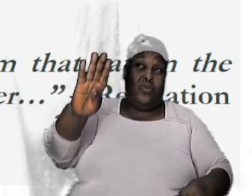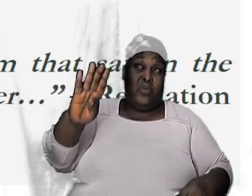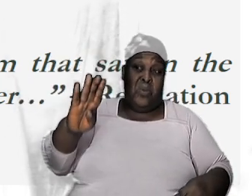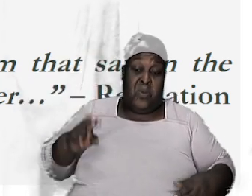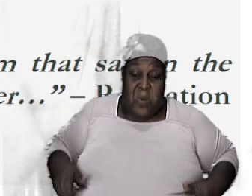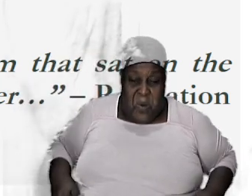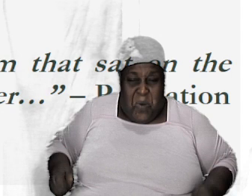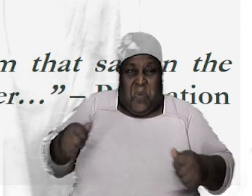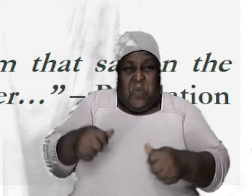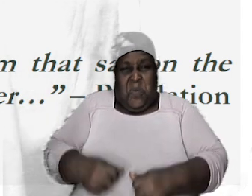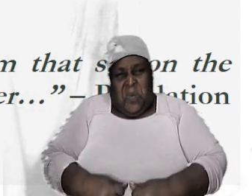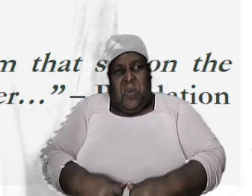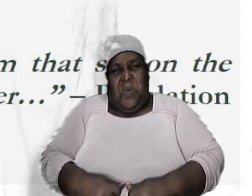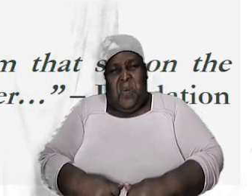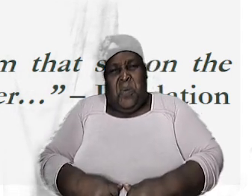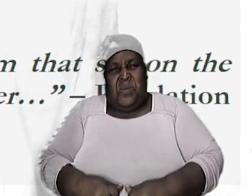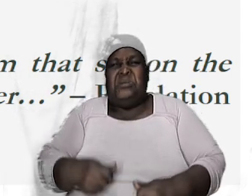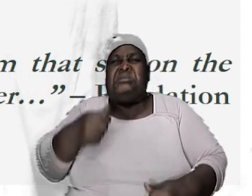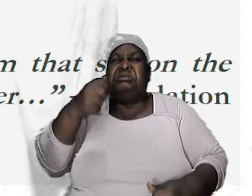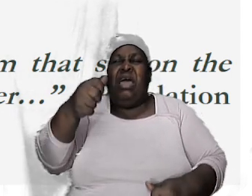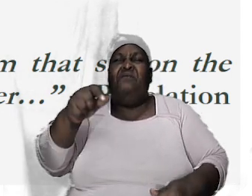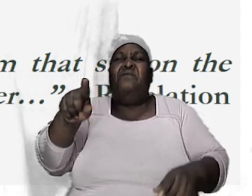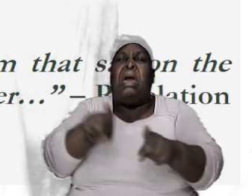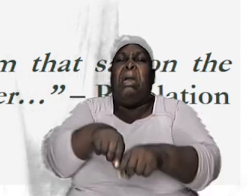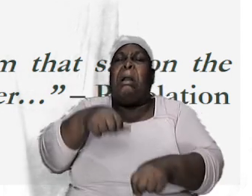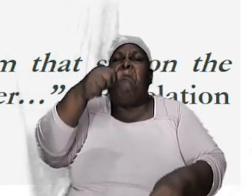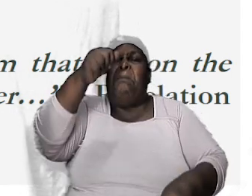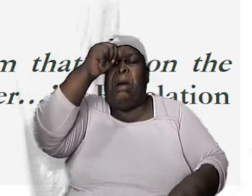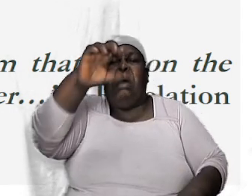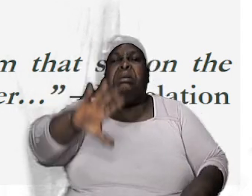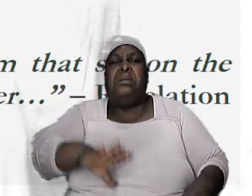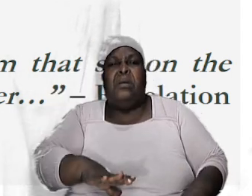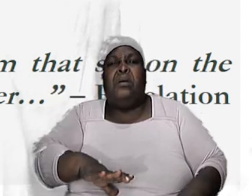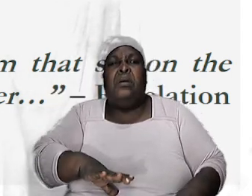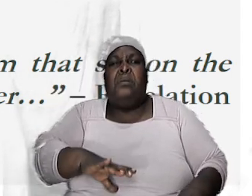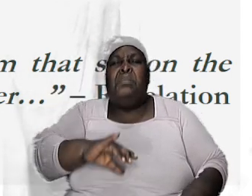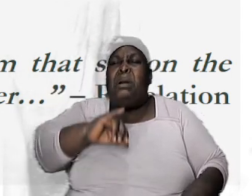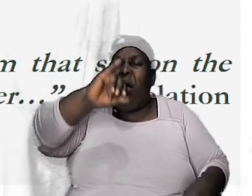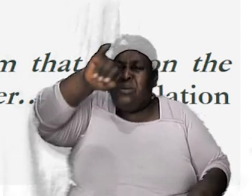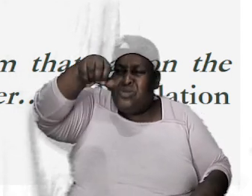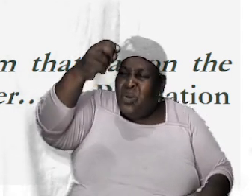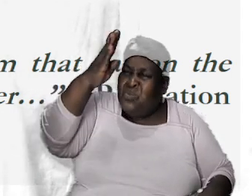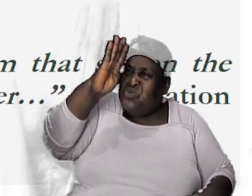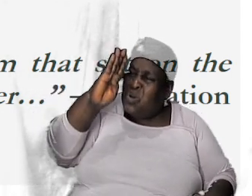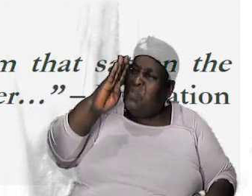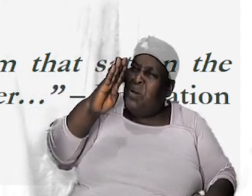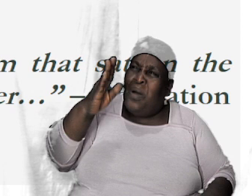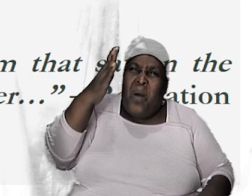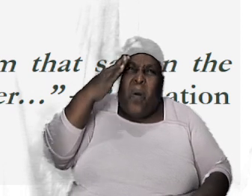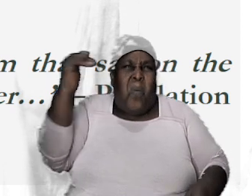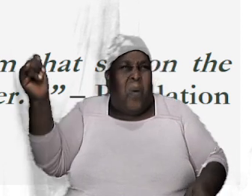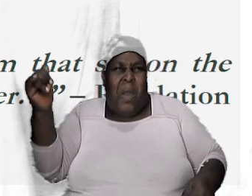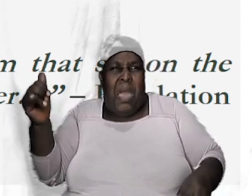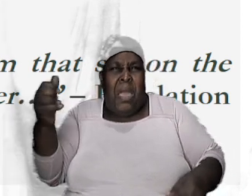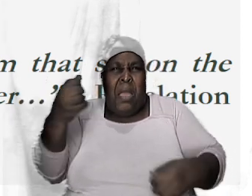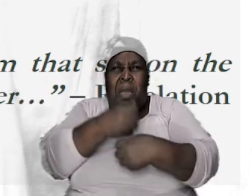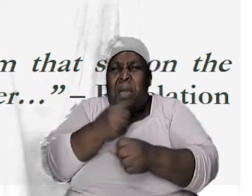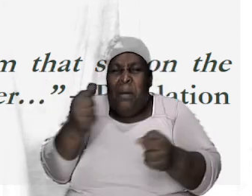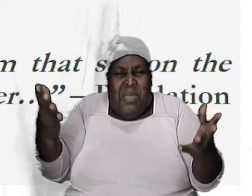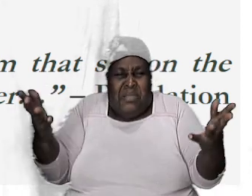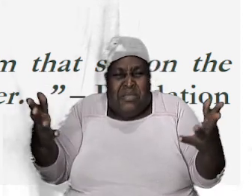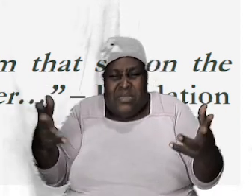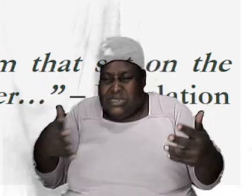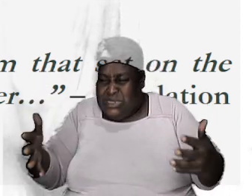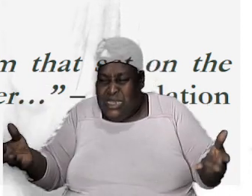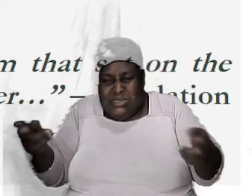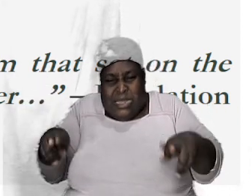himself like a man. And he was encouraging Job to say, look, you're a man. Because Job started to become like, God, why you have made this have to happen to me? And he started to curse the